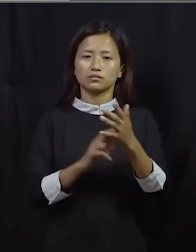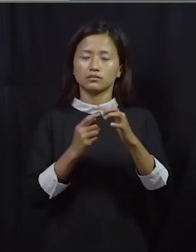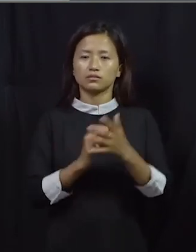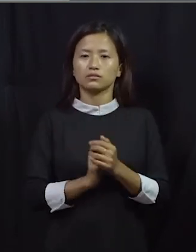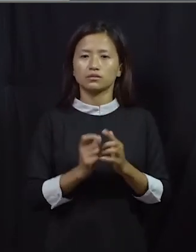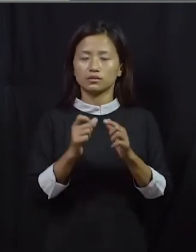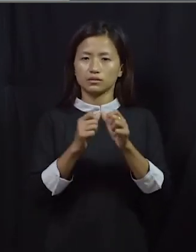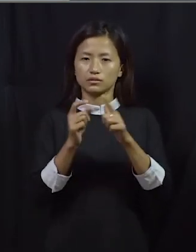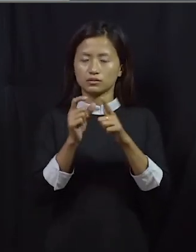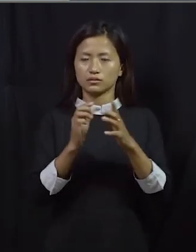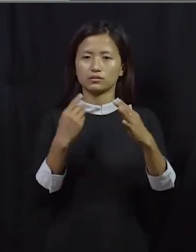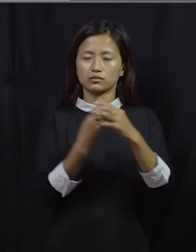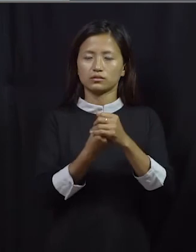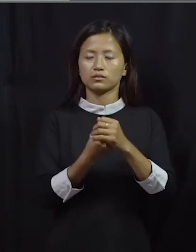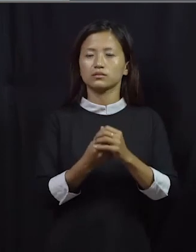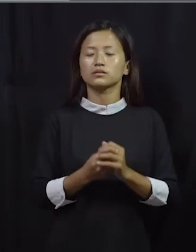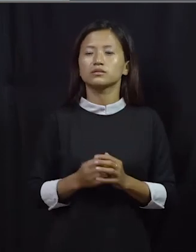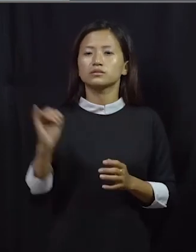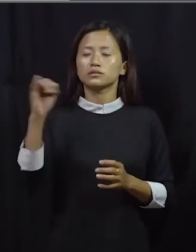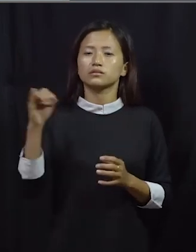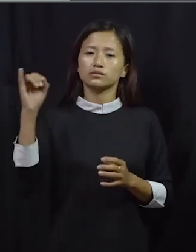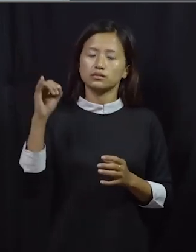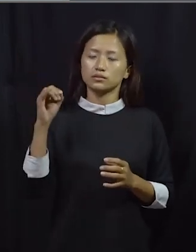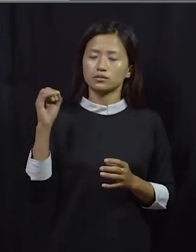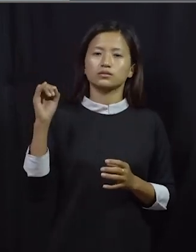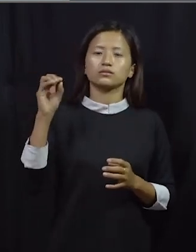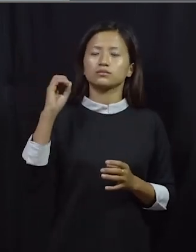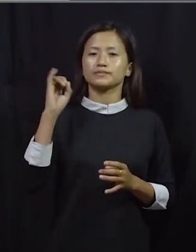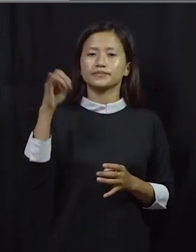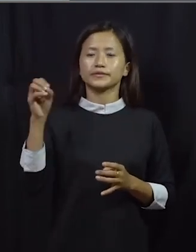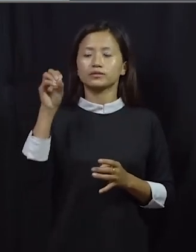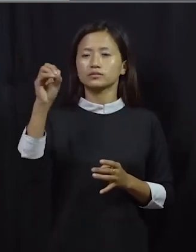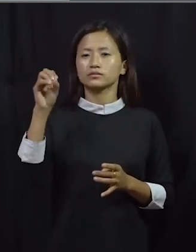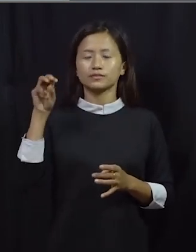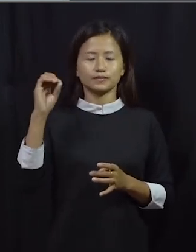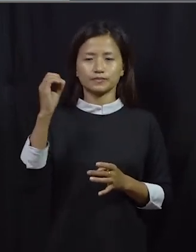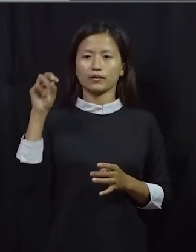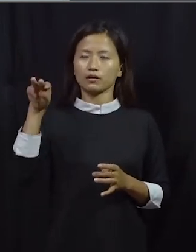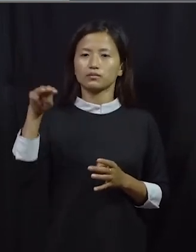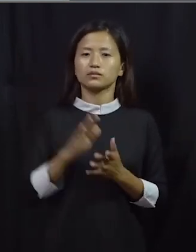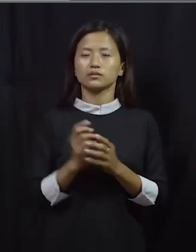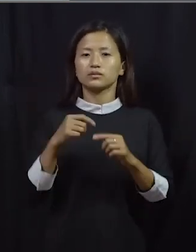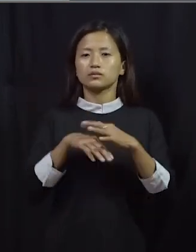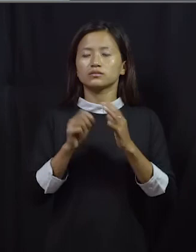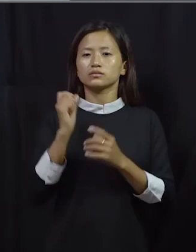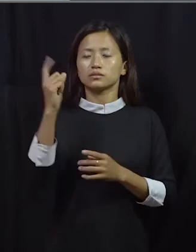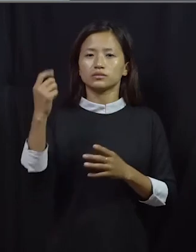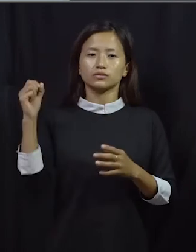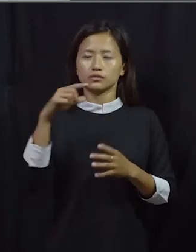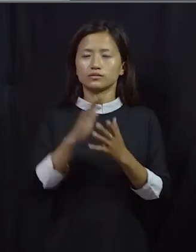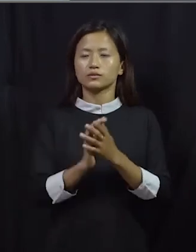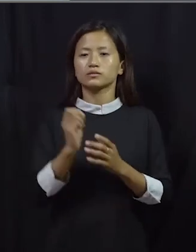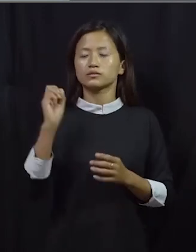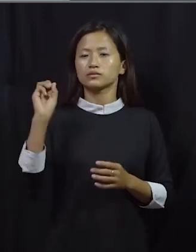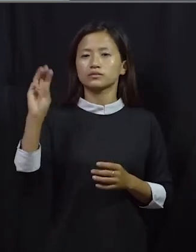additional capital, that is 60,000 into 6,500 into 11 months by 1 year, 12 months, that's